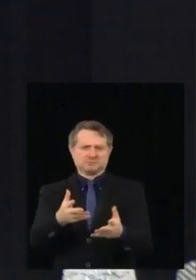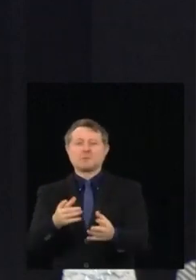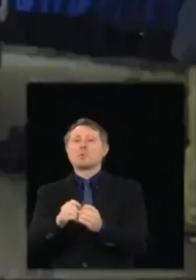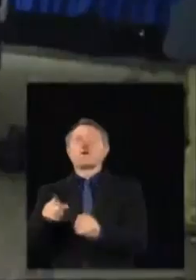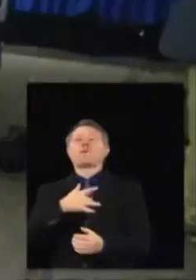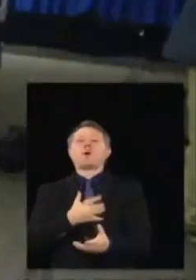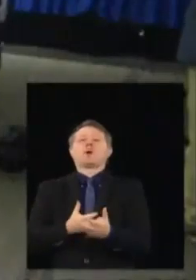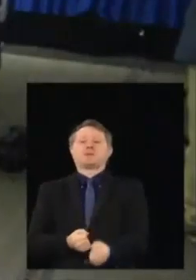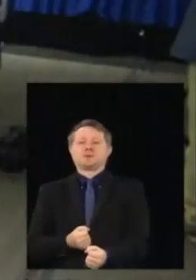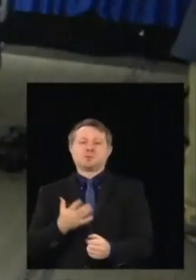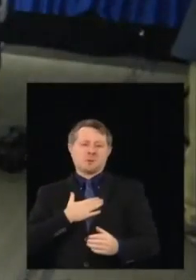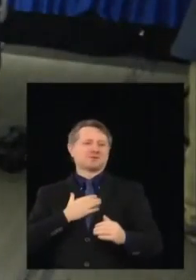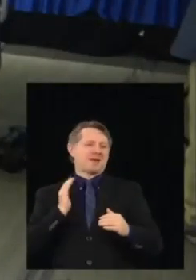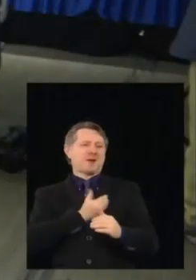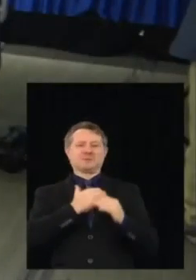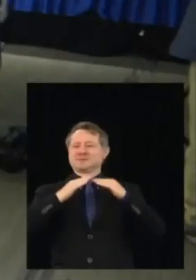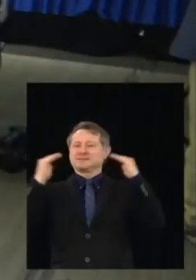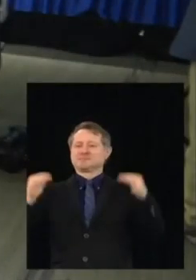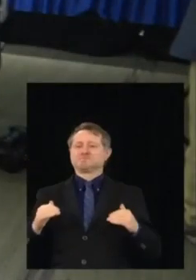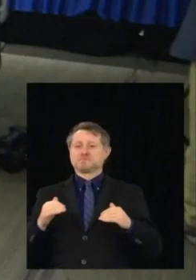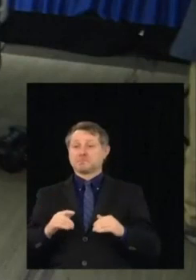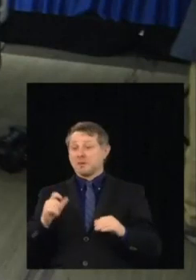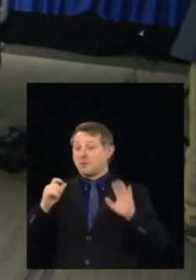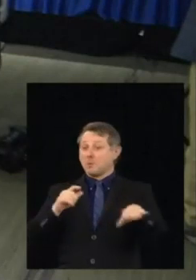it. I'll tell you why it's a cheap shot, though.